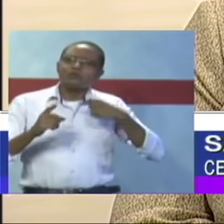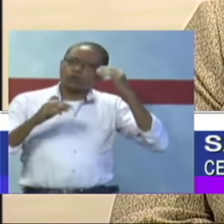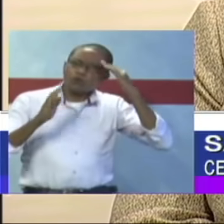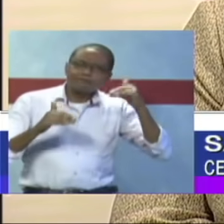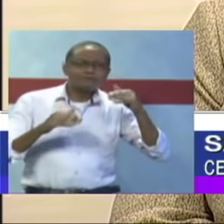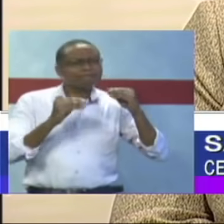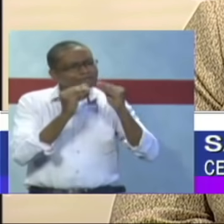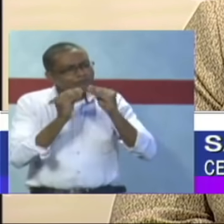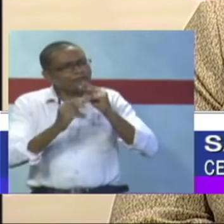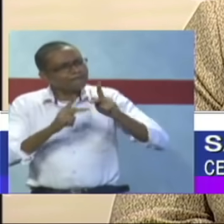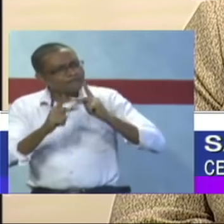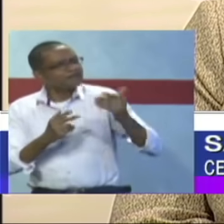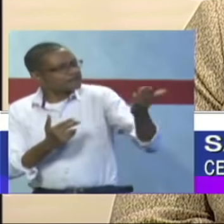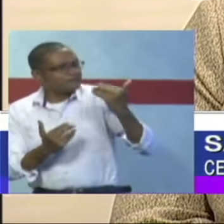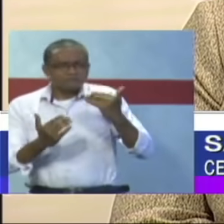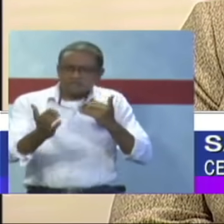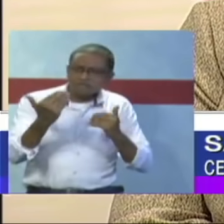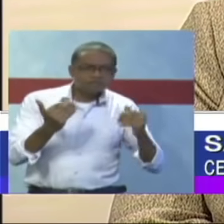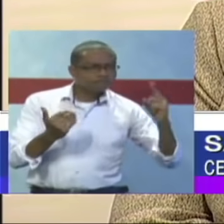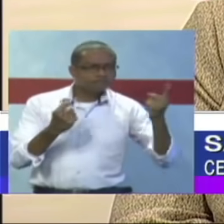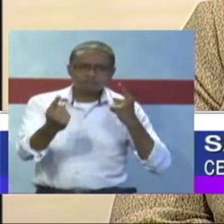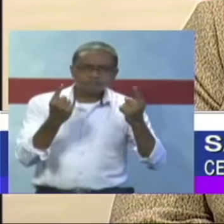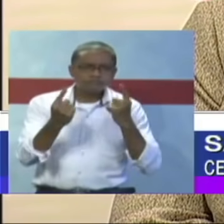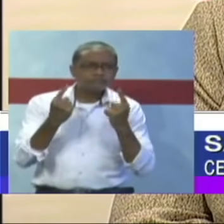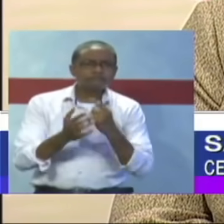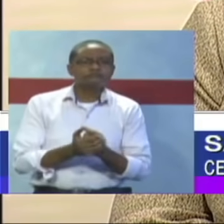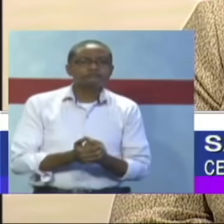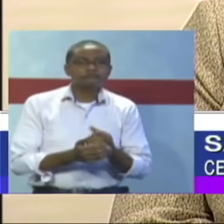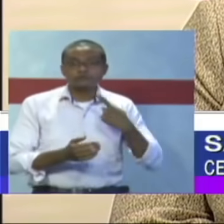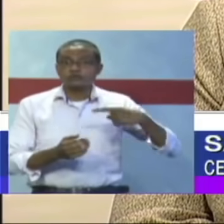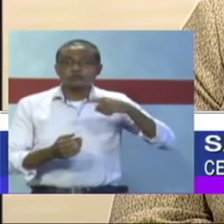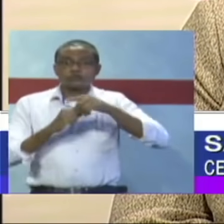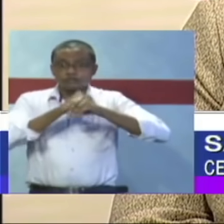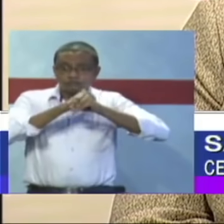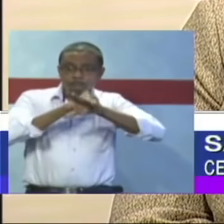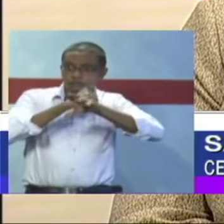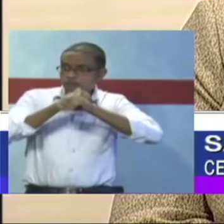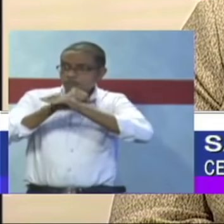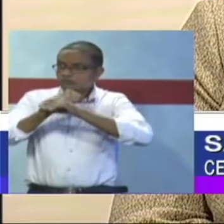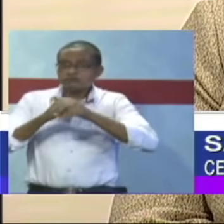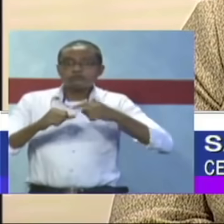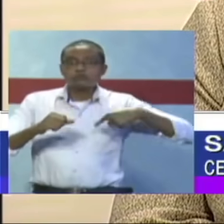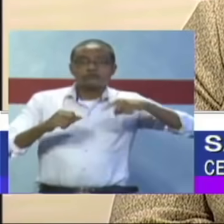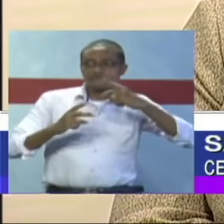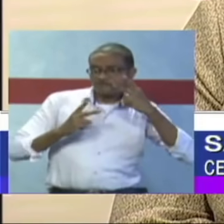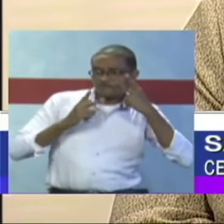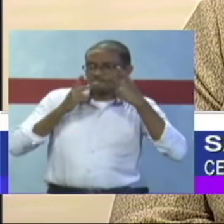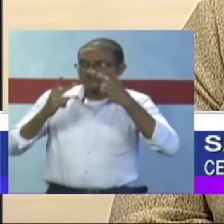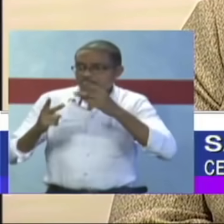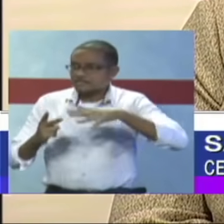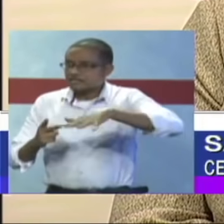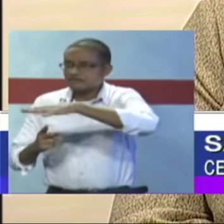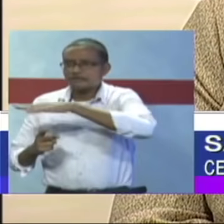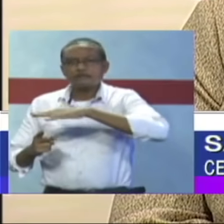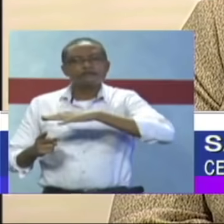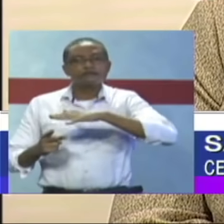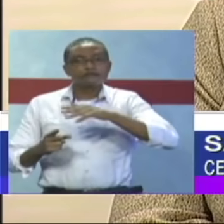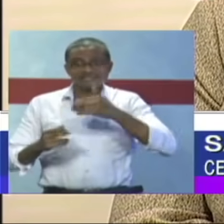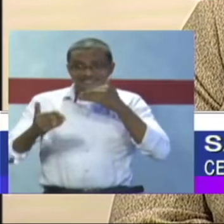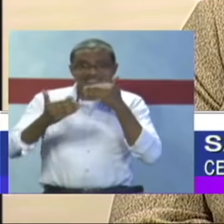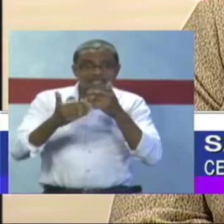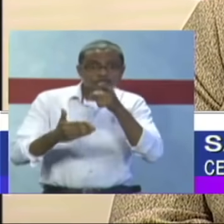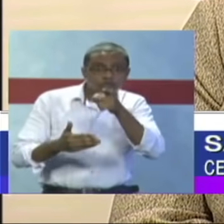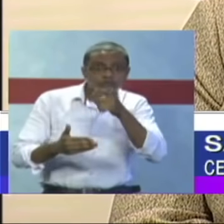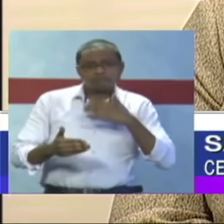more persons, and we want to encourage more persons. When we do our outreach activities and we pop up in an area near you, please